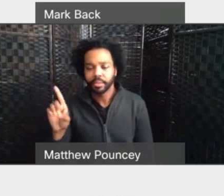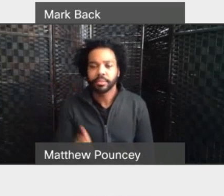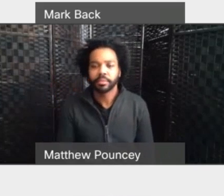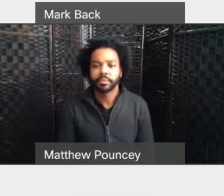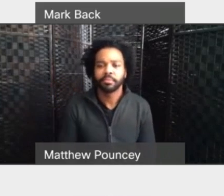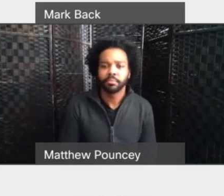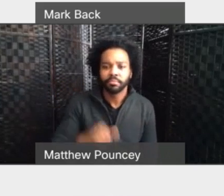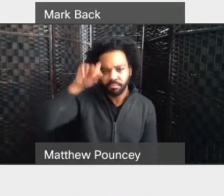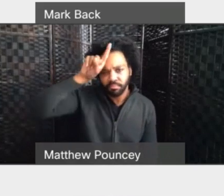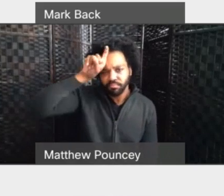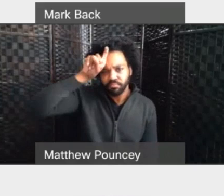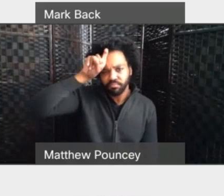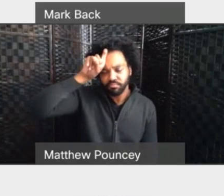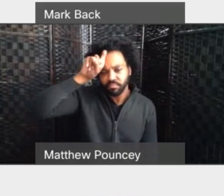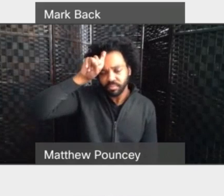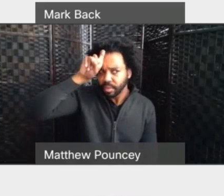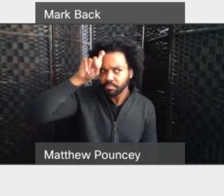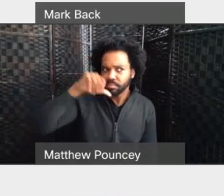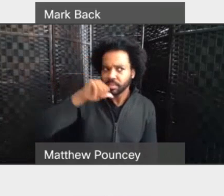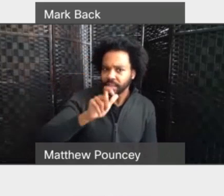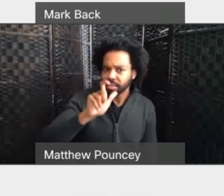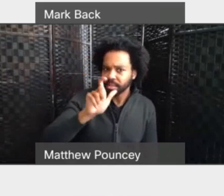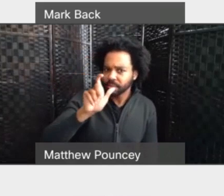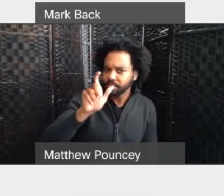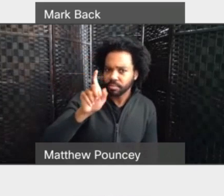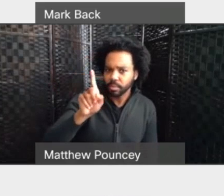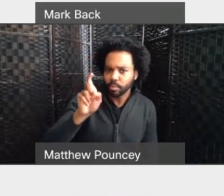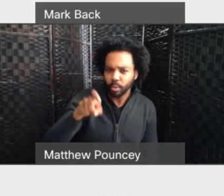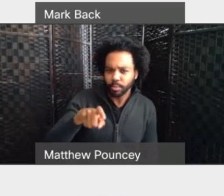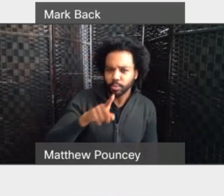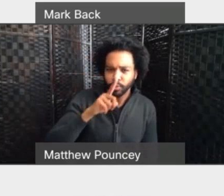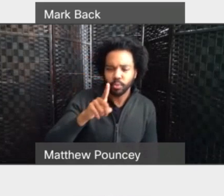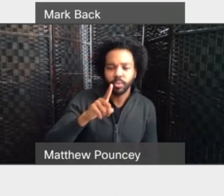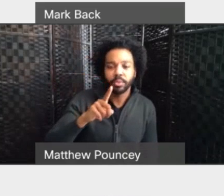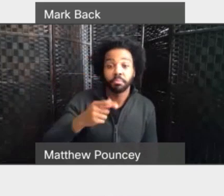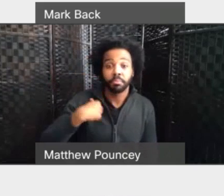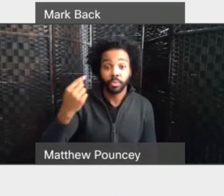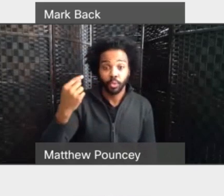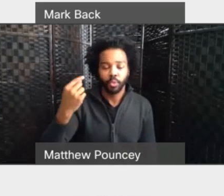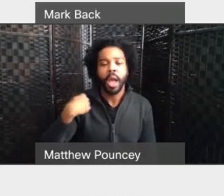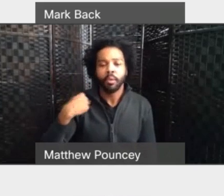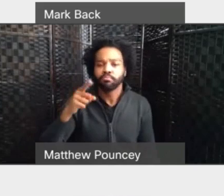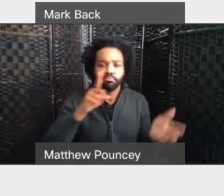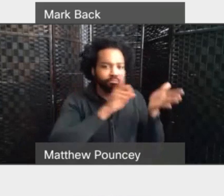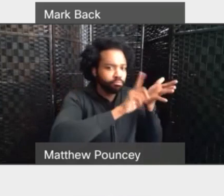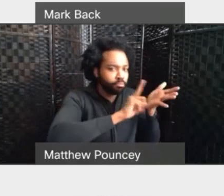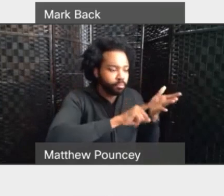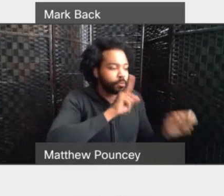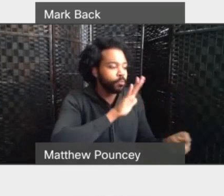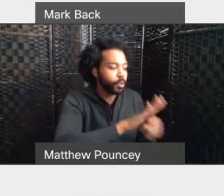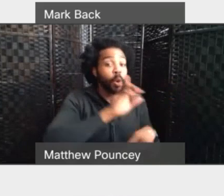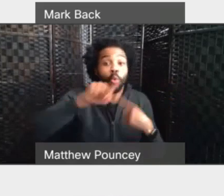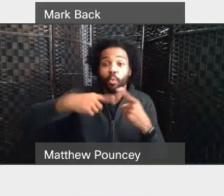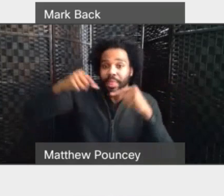That should not be true. And so I will confirm that as soon as this is